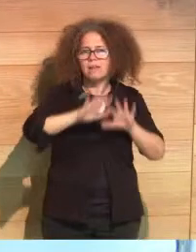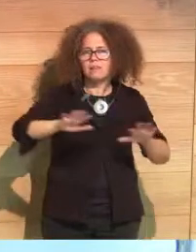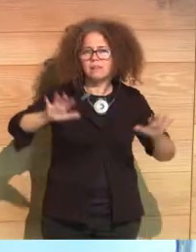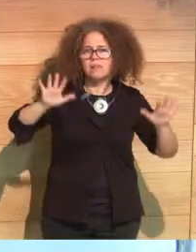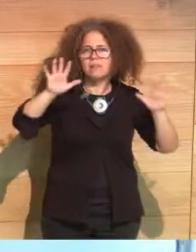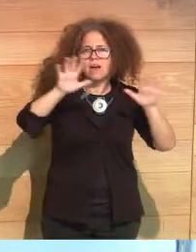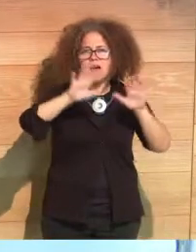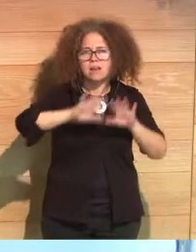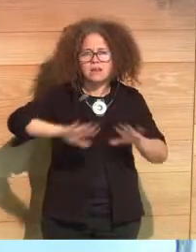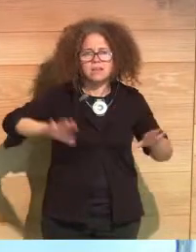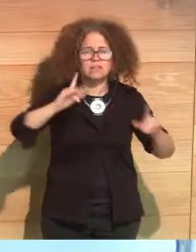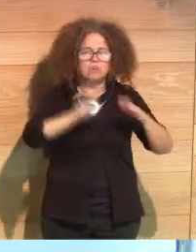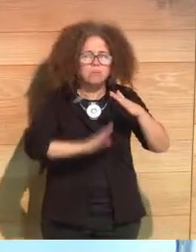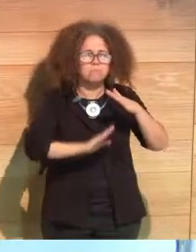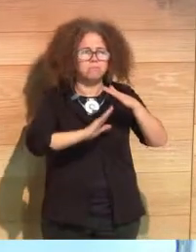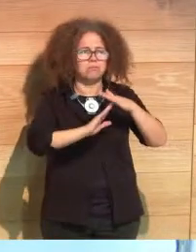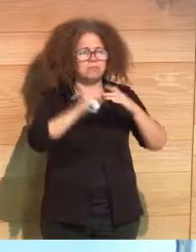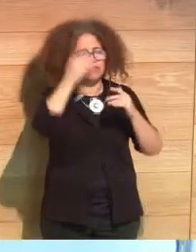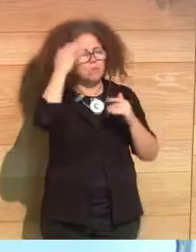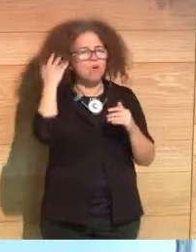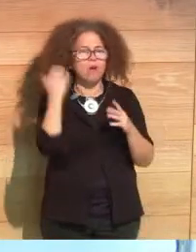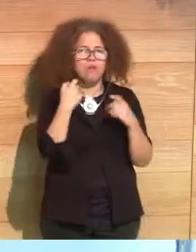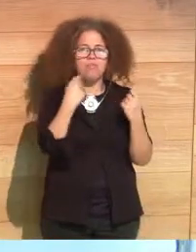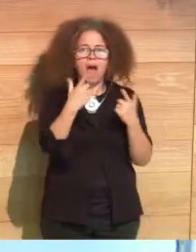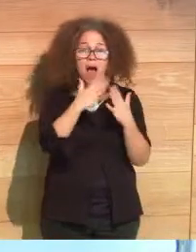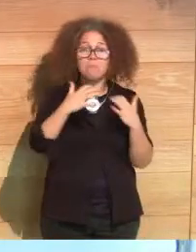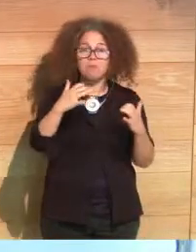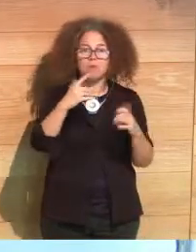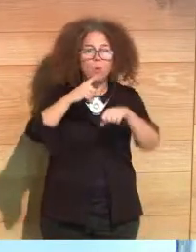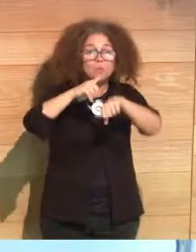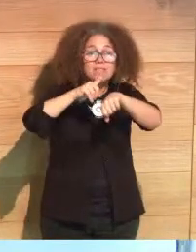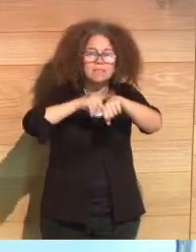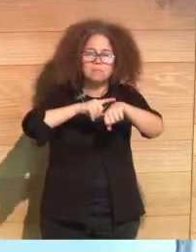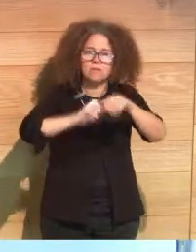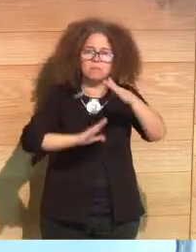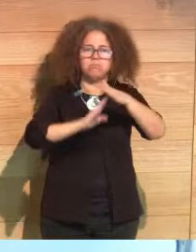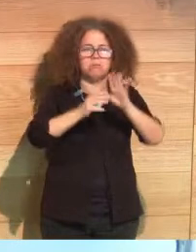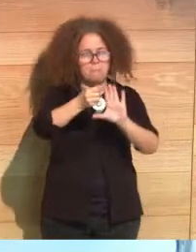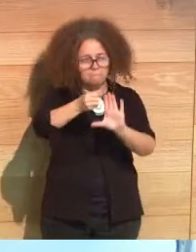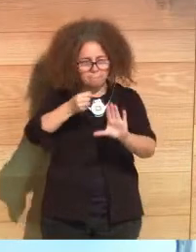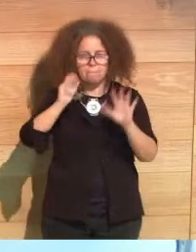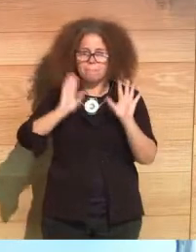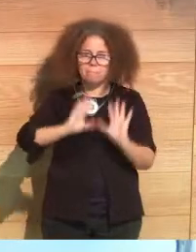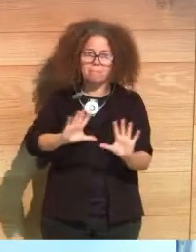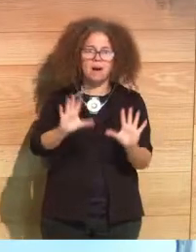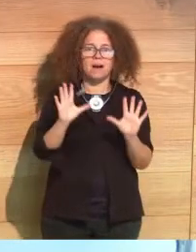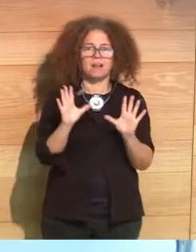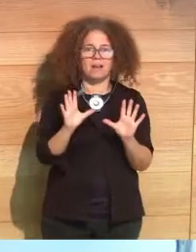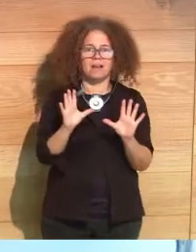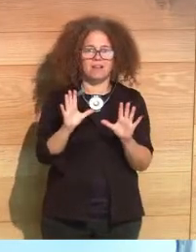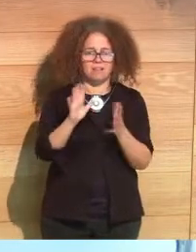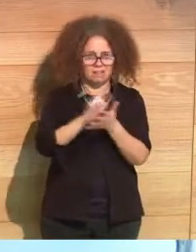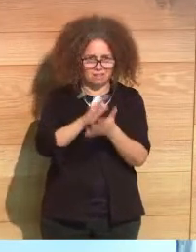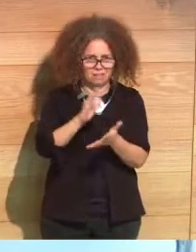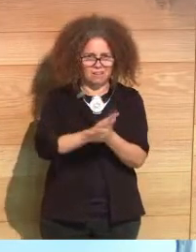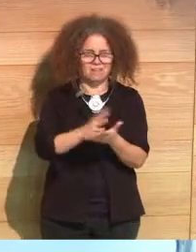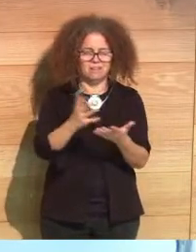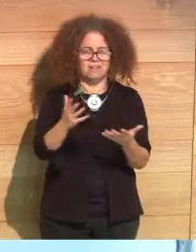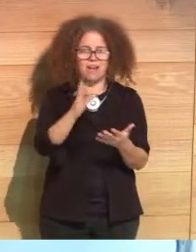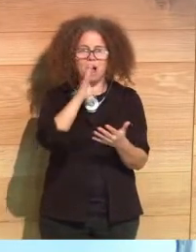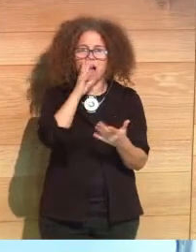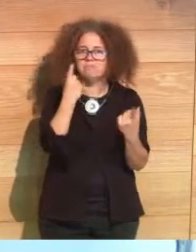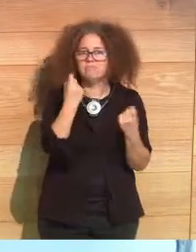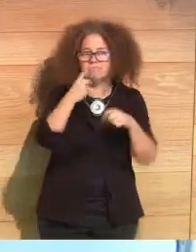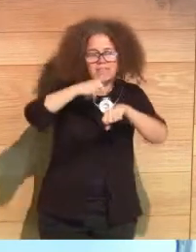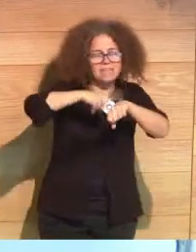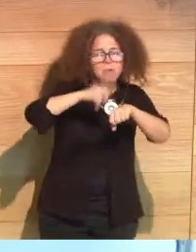special tempo, maybe to also tell you that now is the time to slow down, and it's really an exhibition that